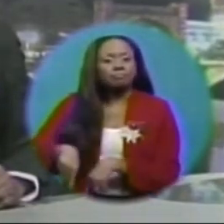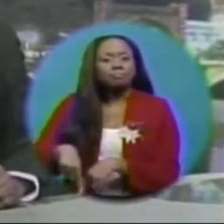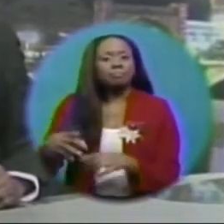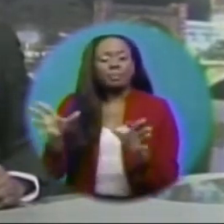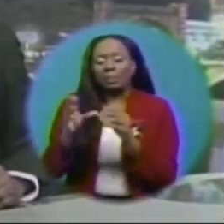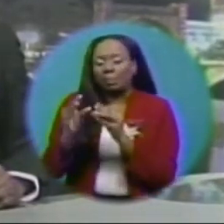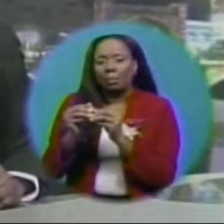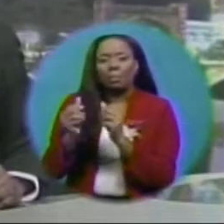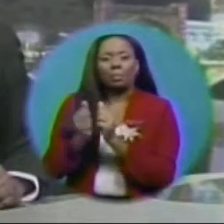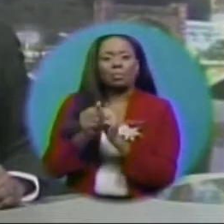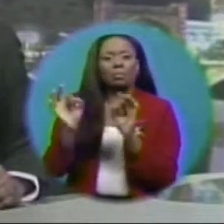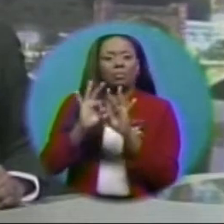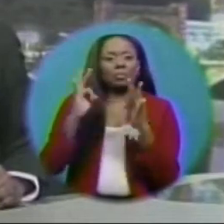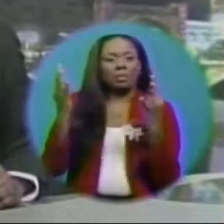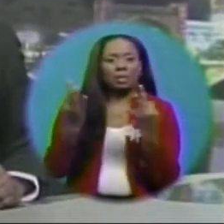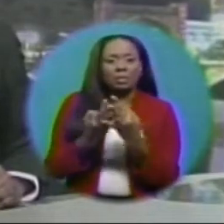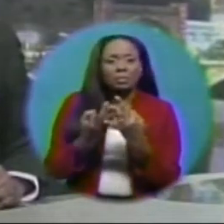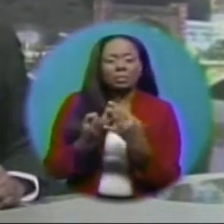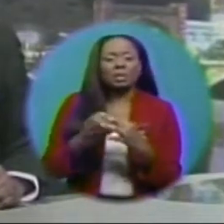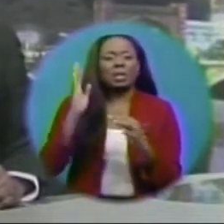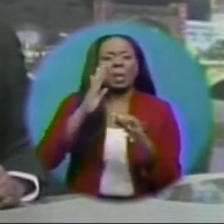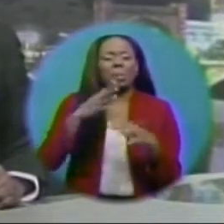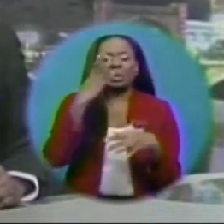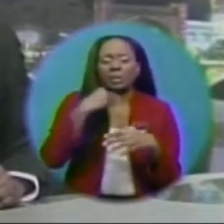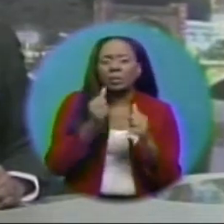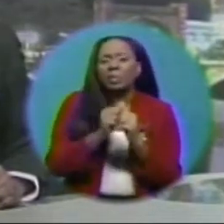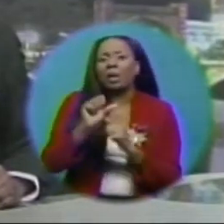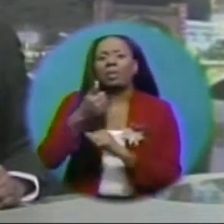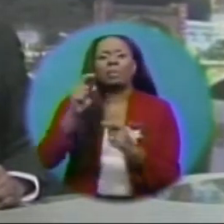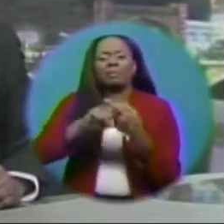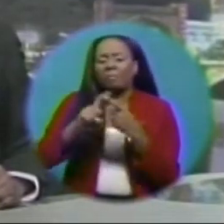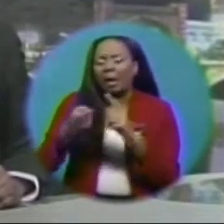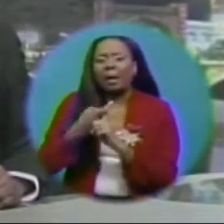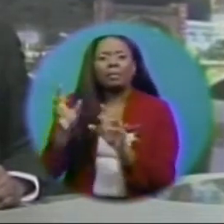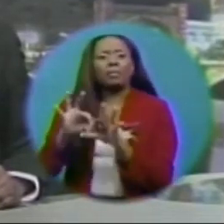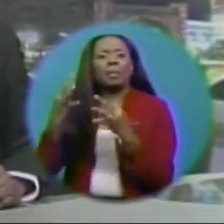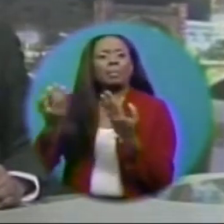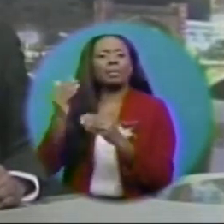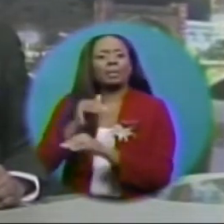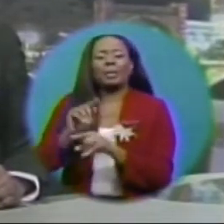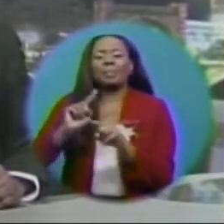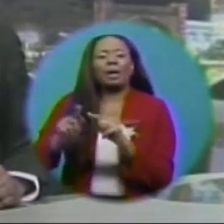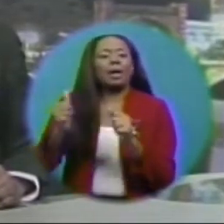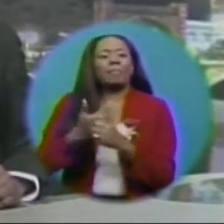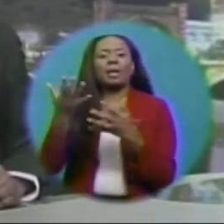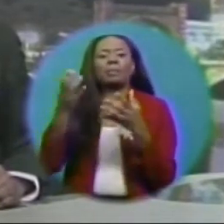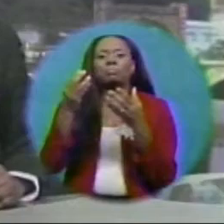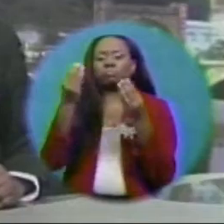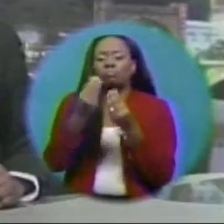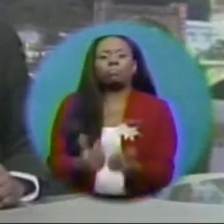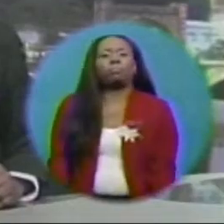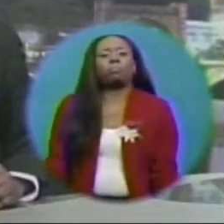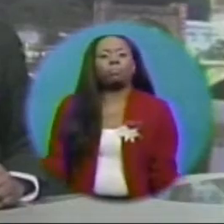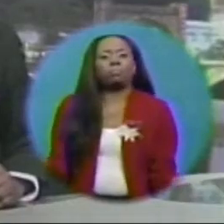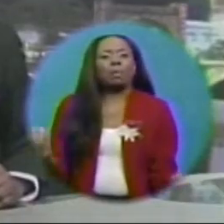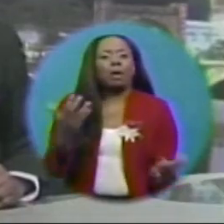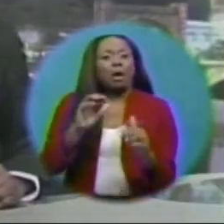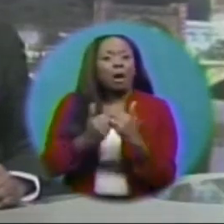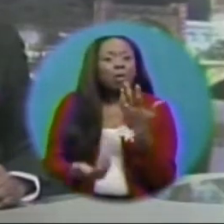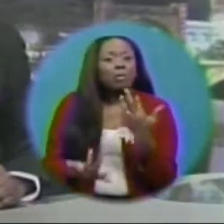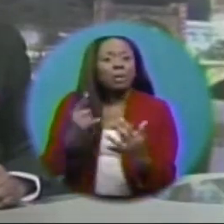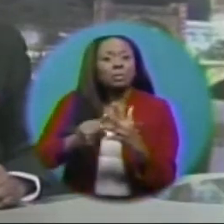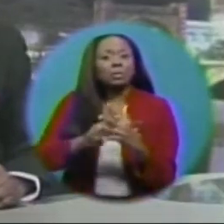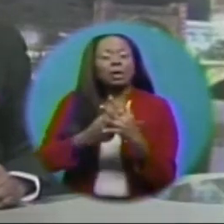The families will seek refuge with other family members and friends tonight, but they lost everything. The cause of the fire is yet to be